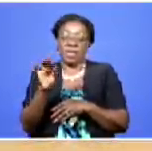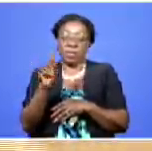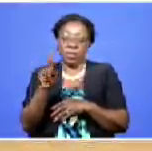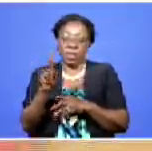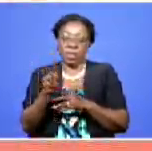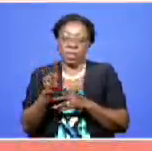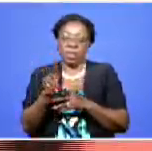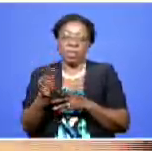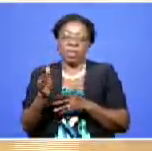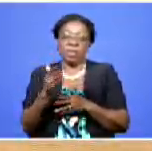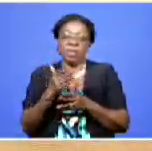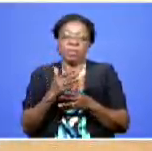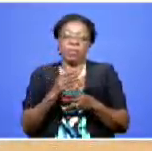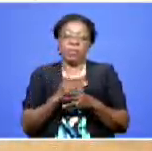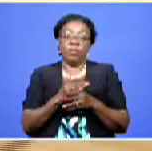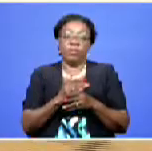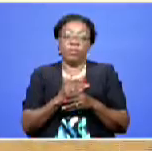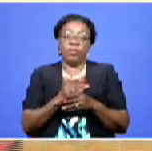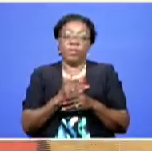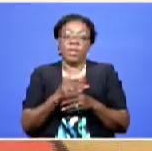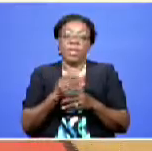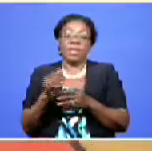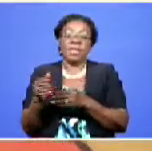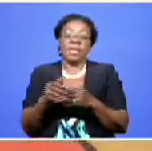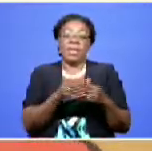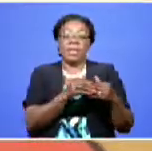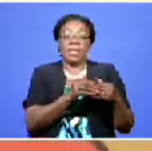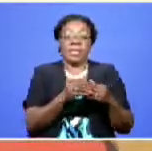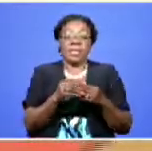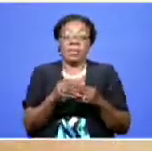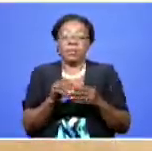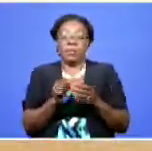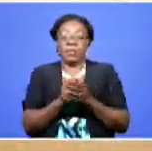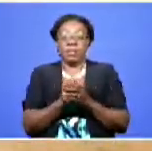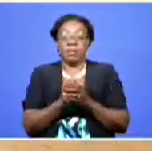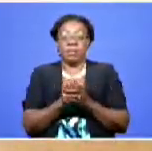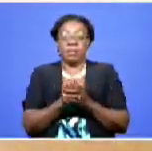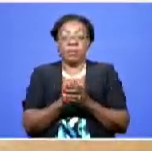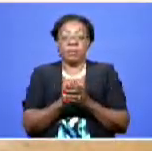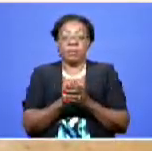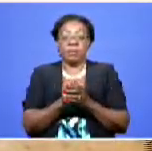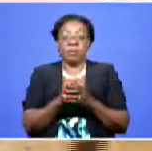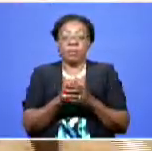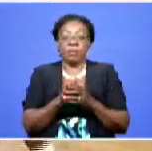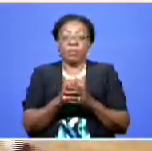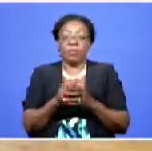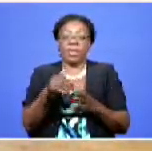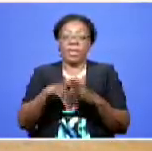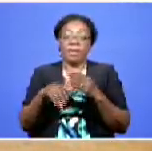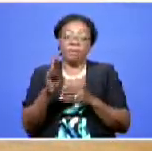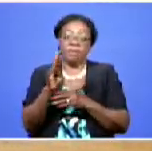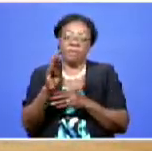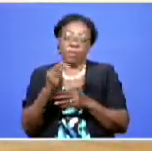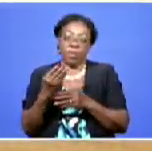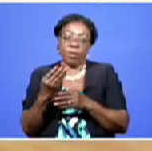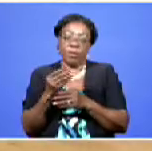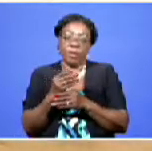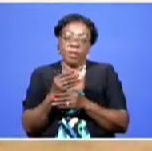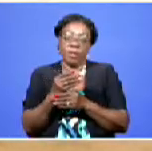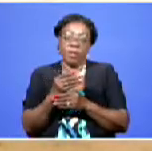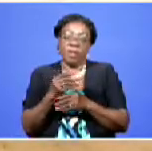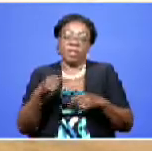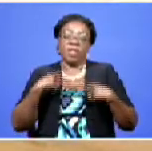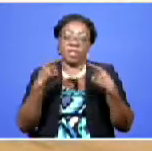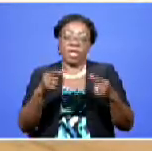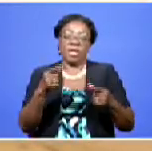to 46-30 at the half. That lead would jump to 76-48 after three. But in the fourth, the Elites made a run with the Giants